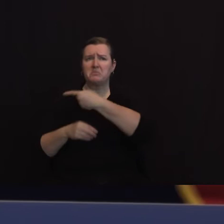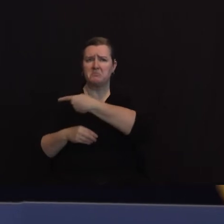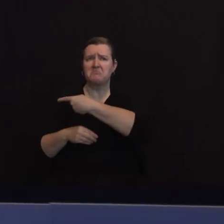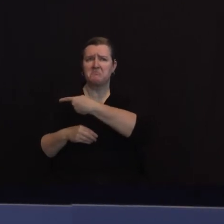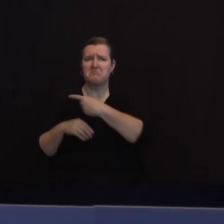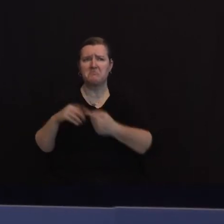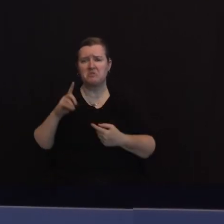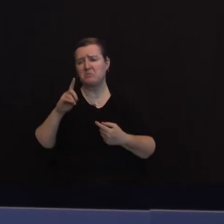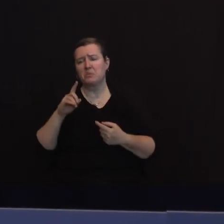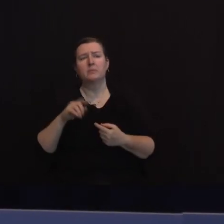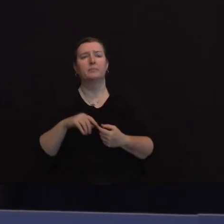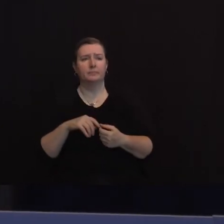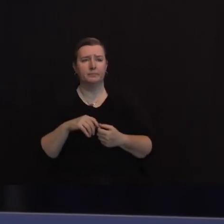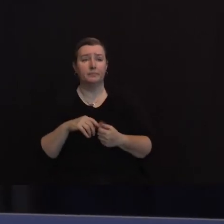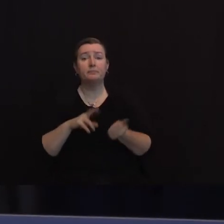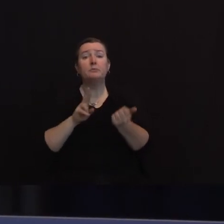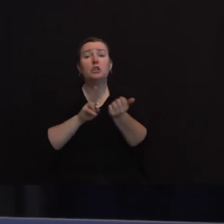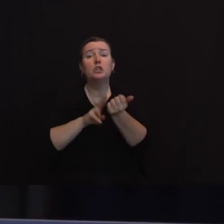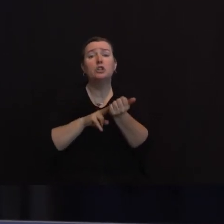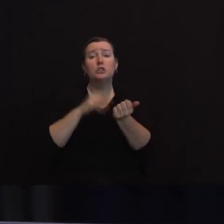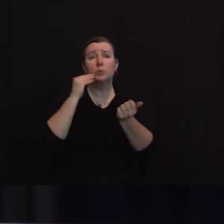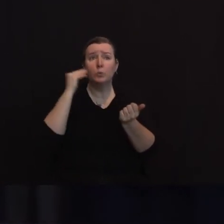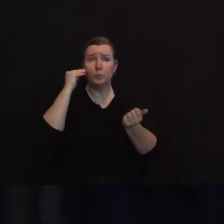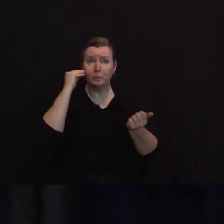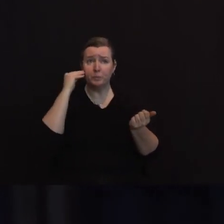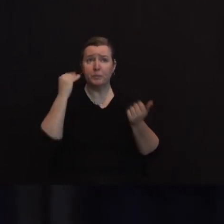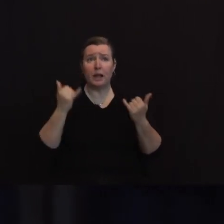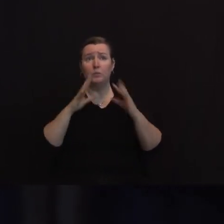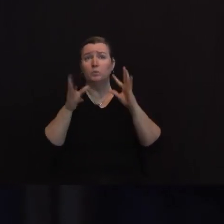now, total doses administered,